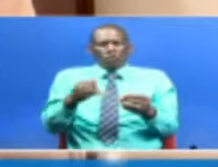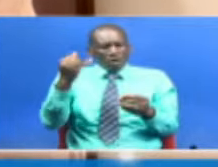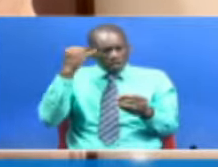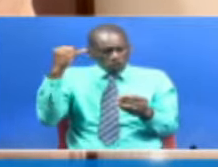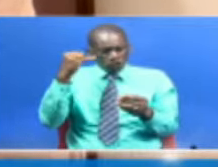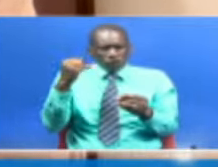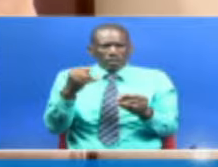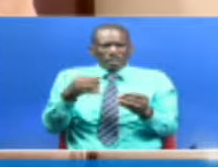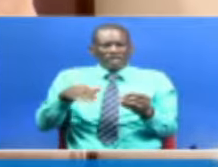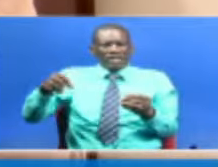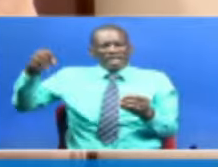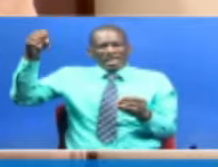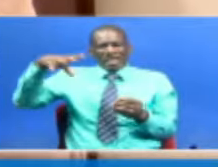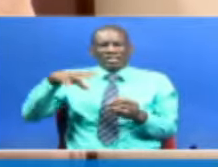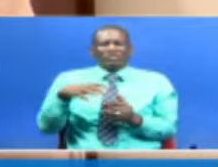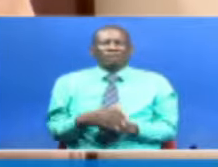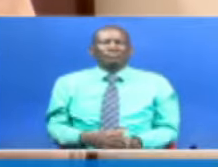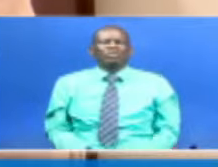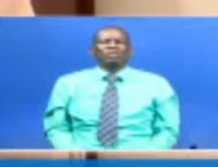of energy?